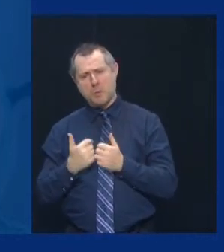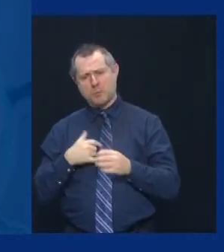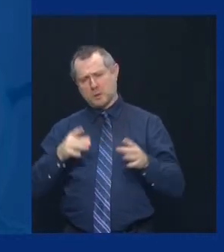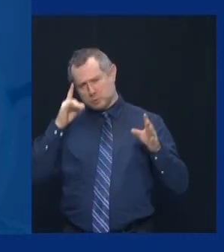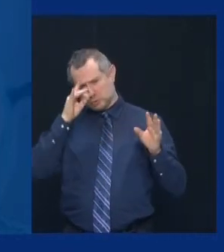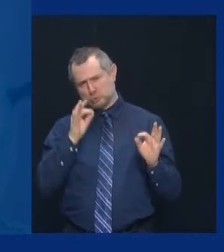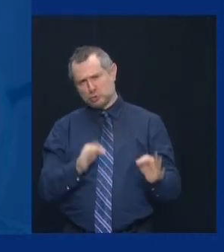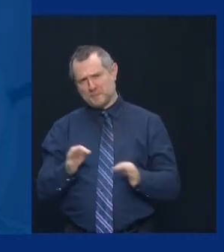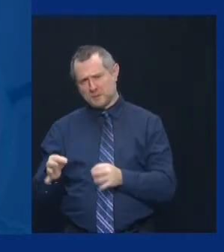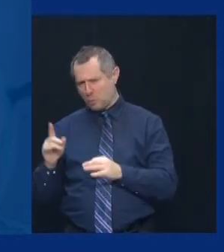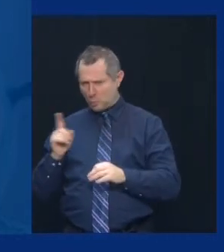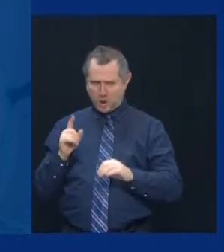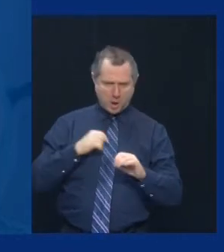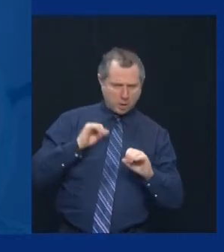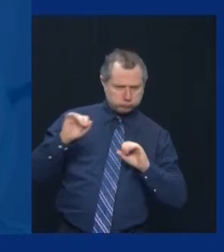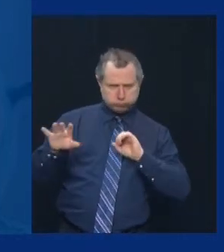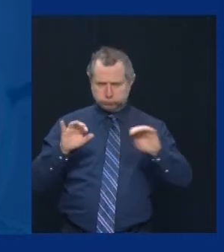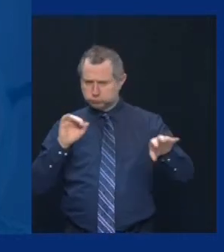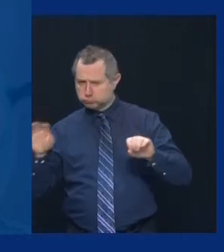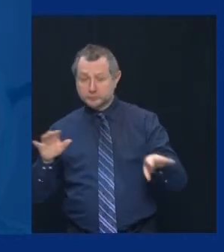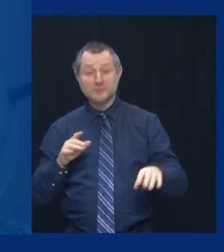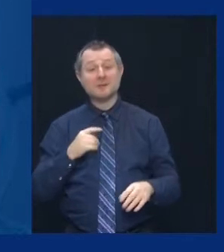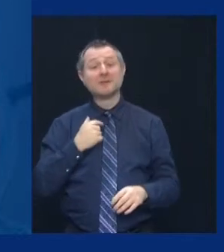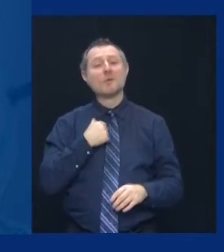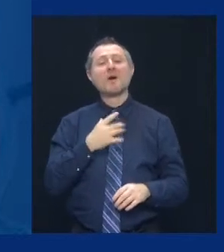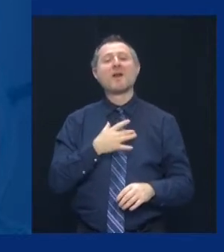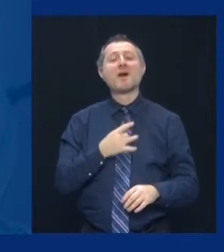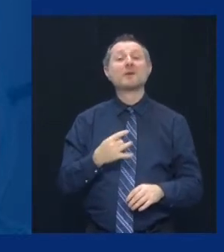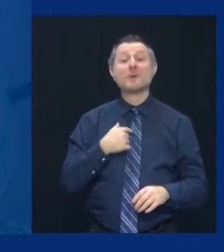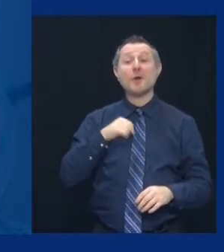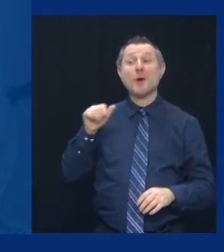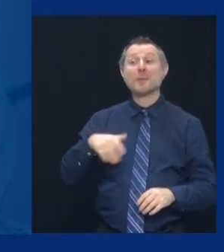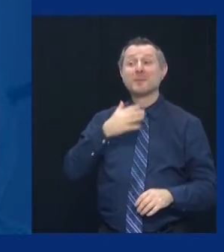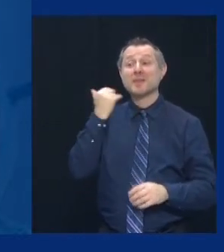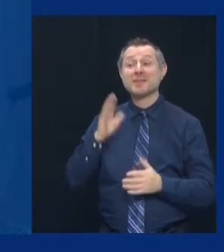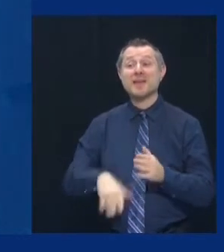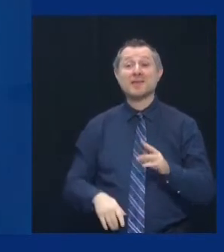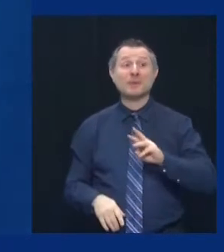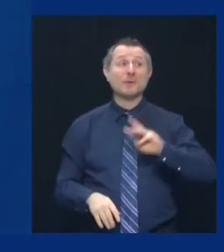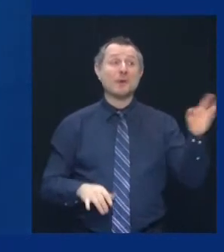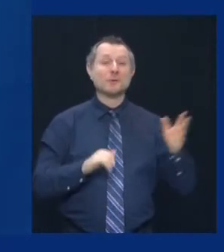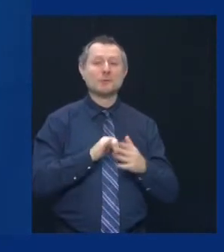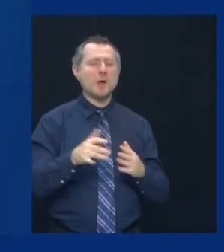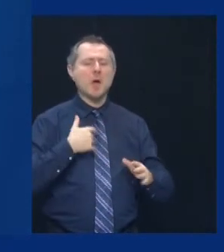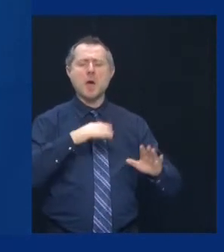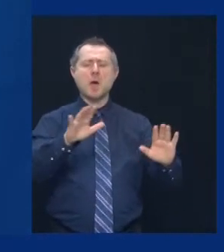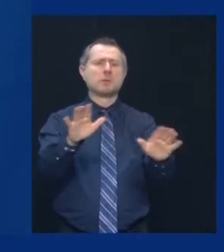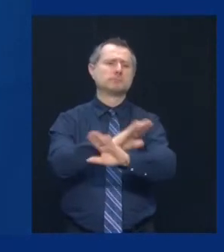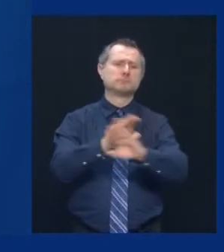that we like Capital Region more than Central New York. It's all on the math.